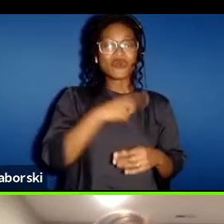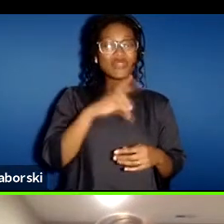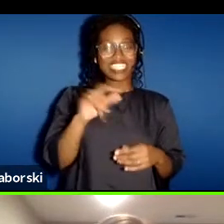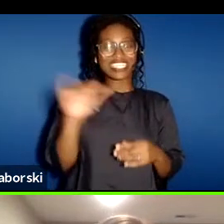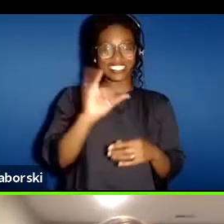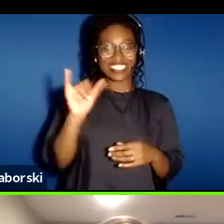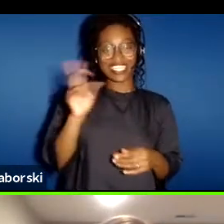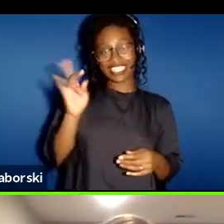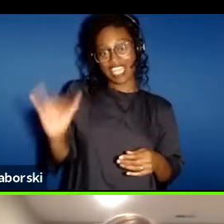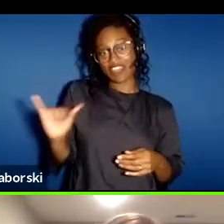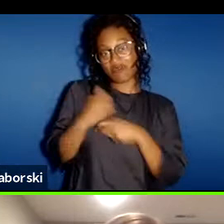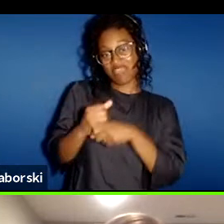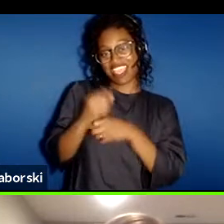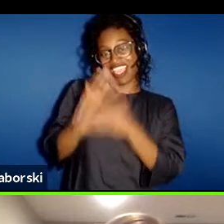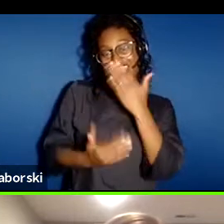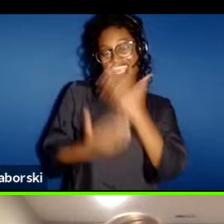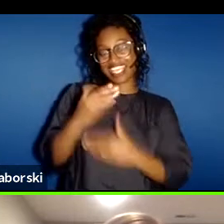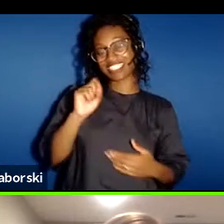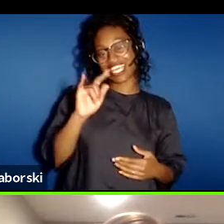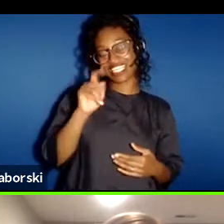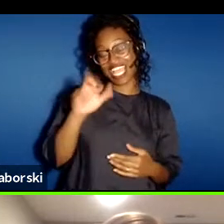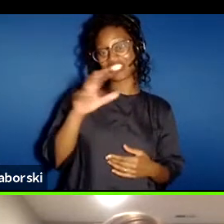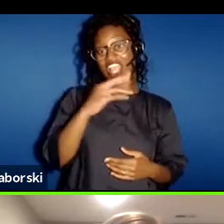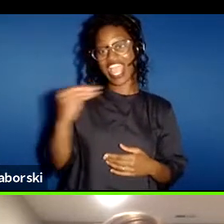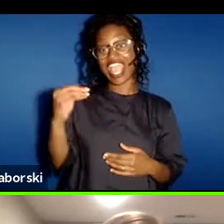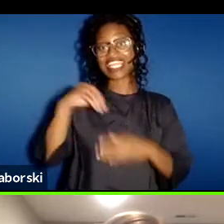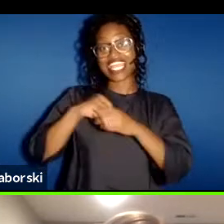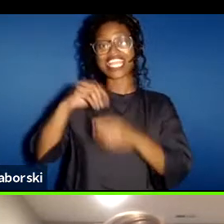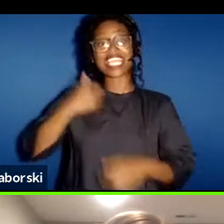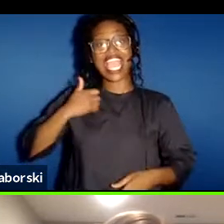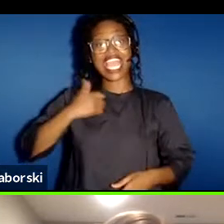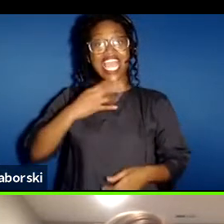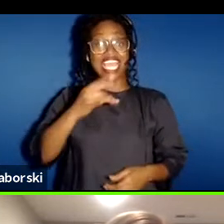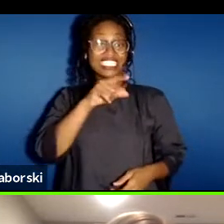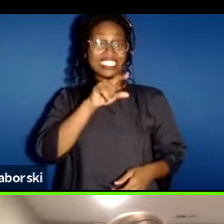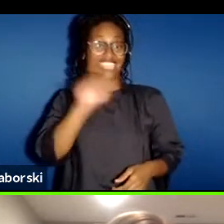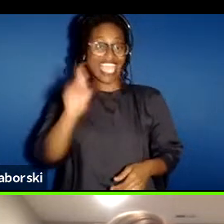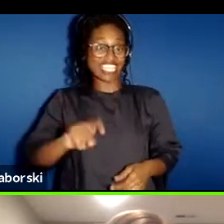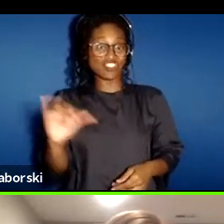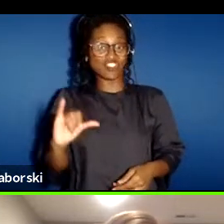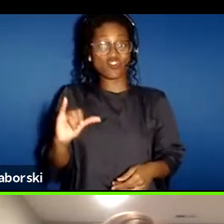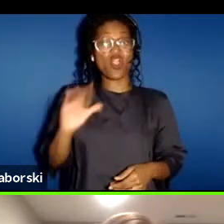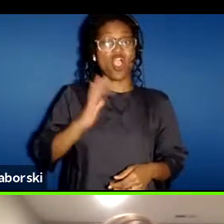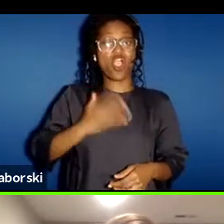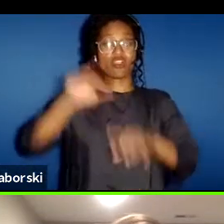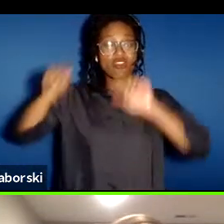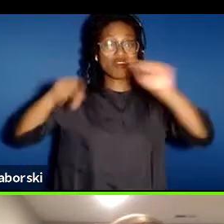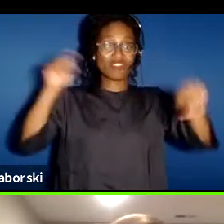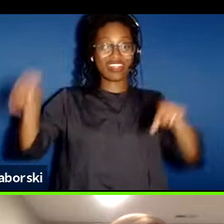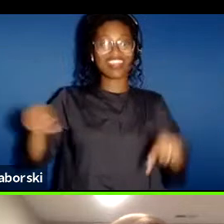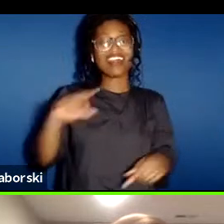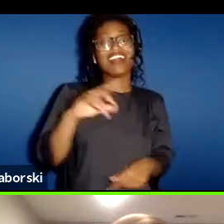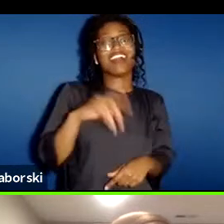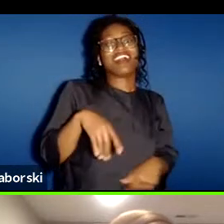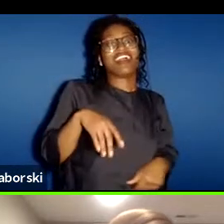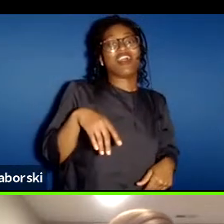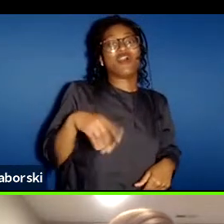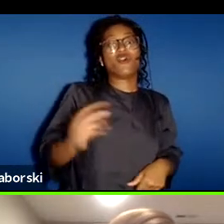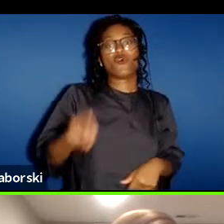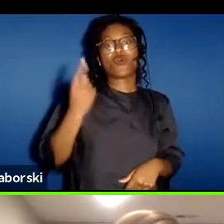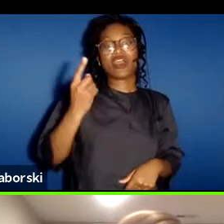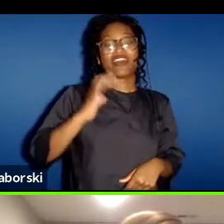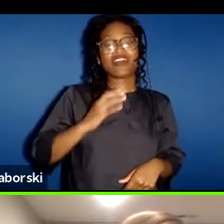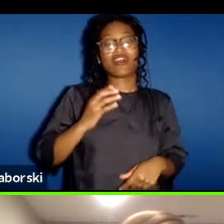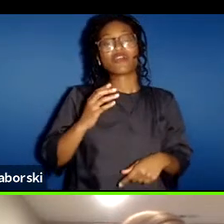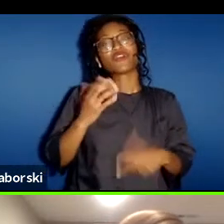in Kentucky and also at our locations in Canada and Texas as well. And nimbleness is one of Heaven Hill's core